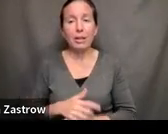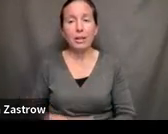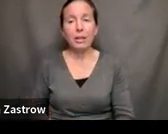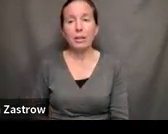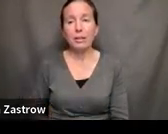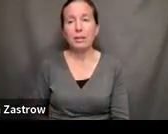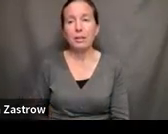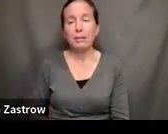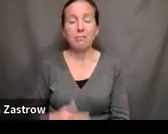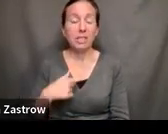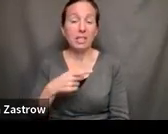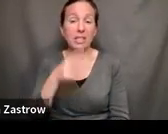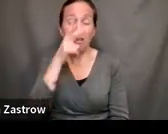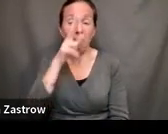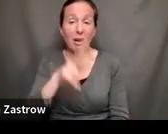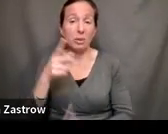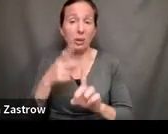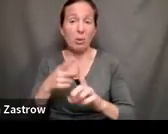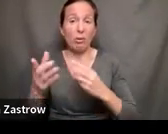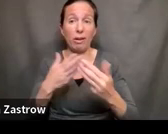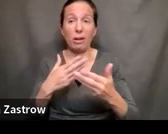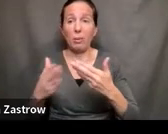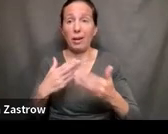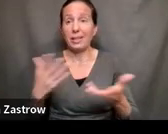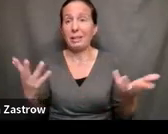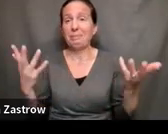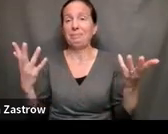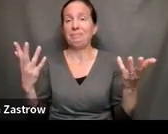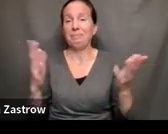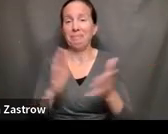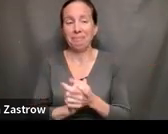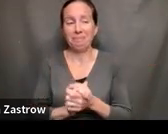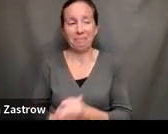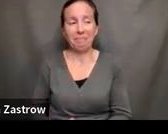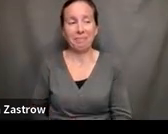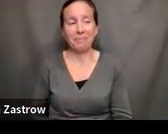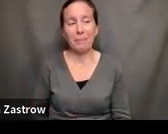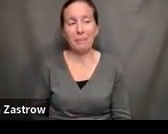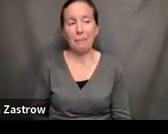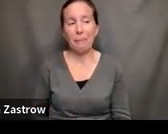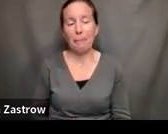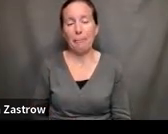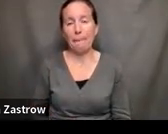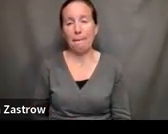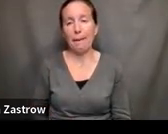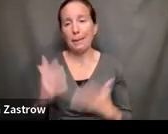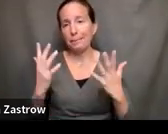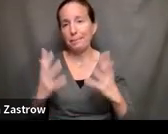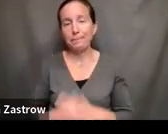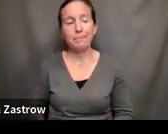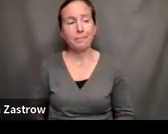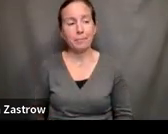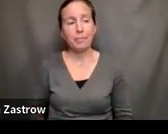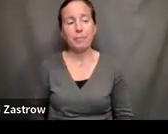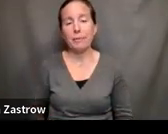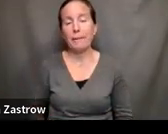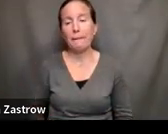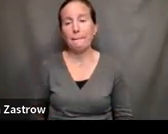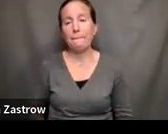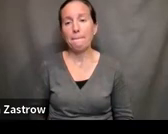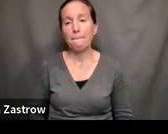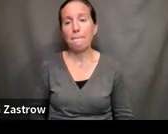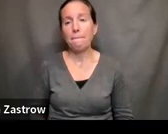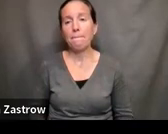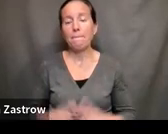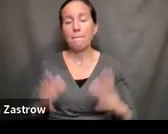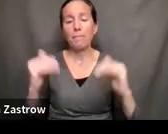I wrote terrible goals for this example. But here we are. All right, so let's go